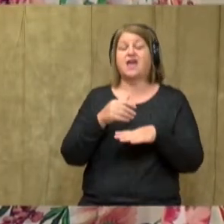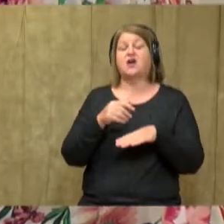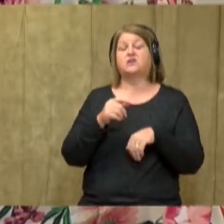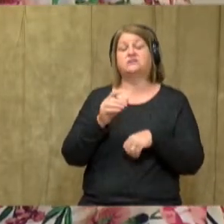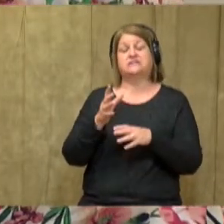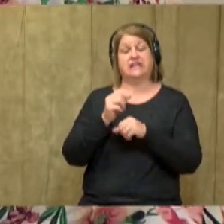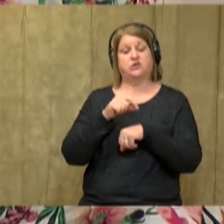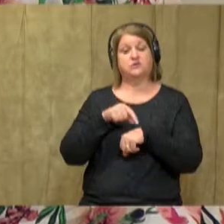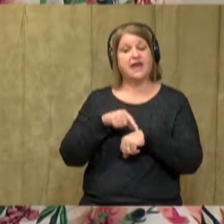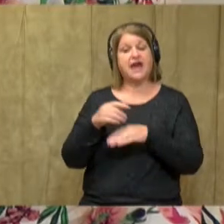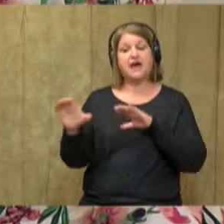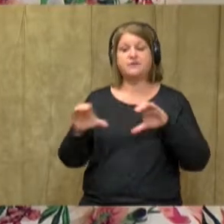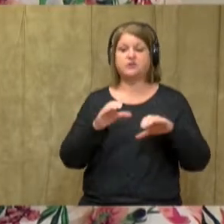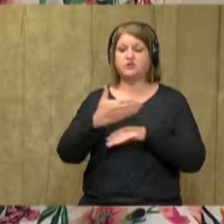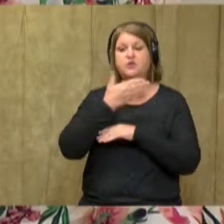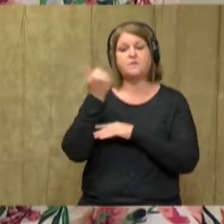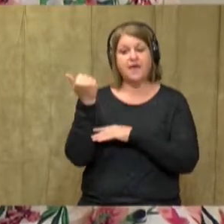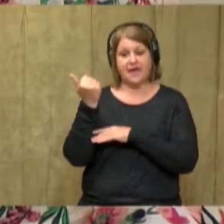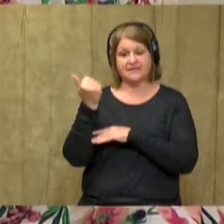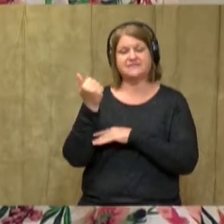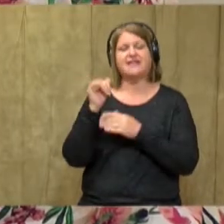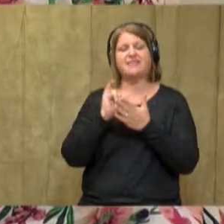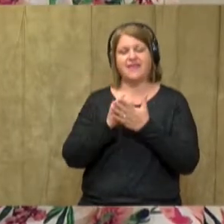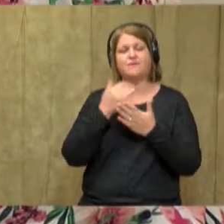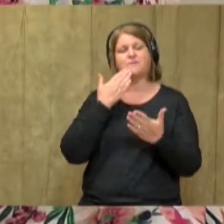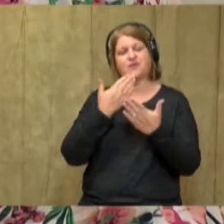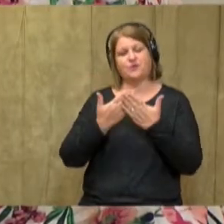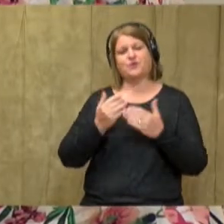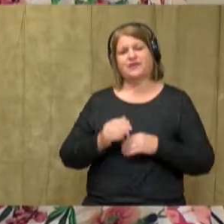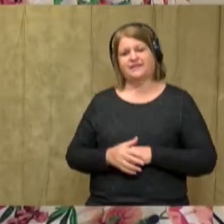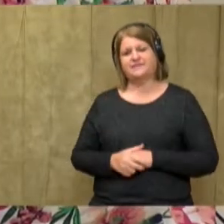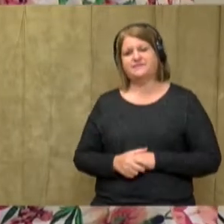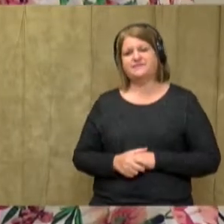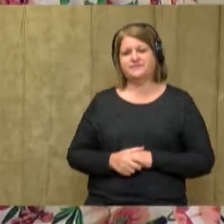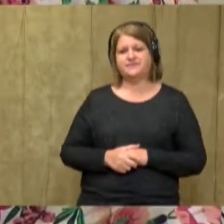your best, that would be good.